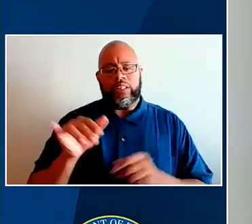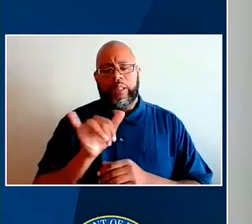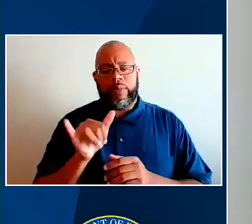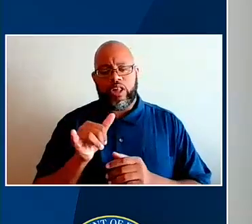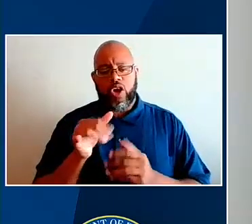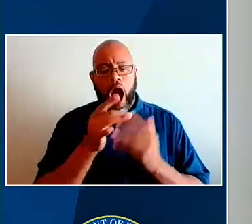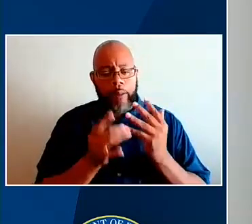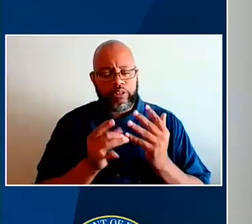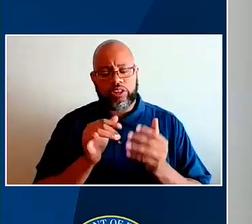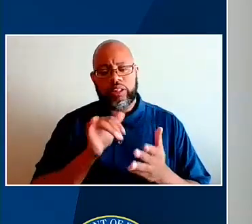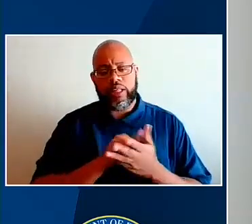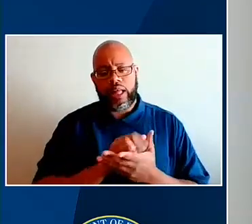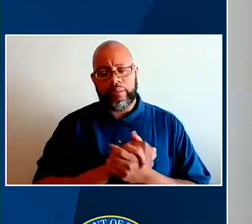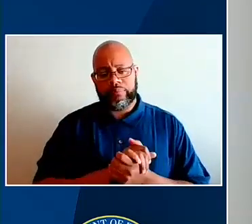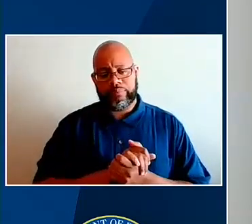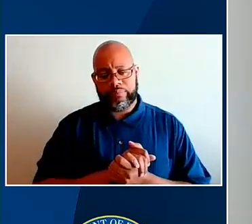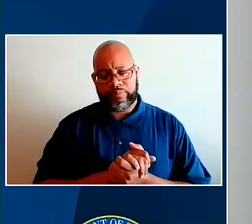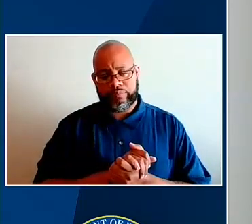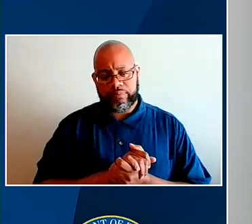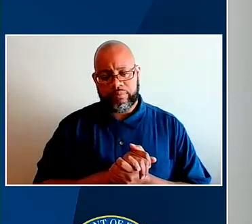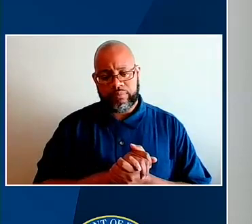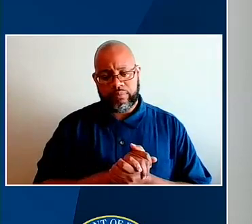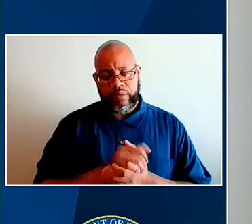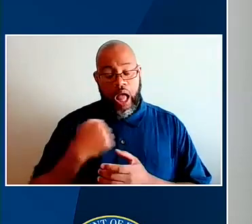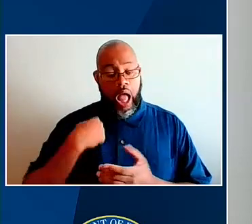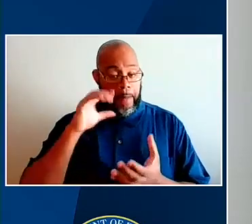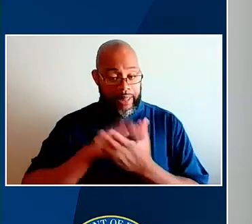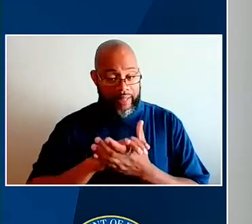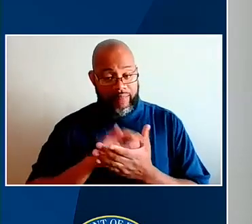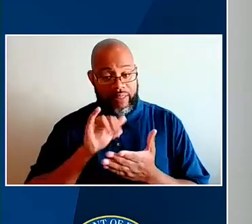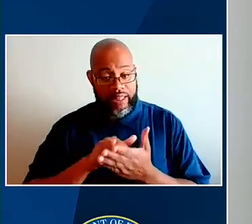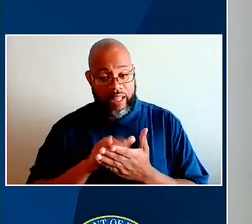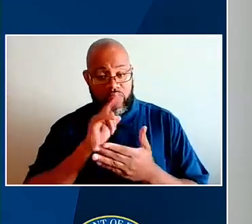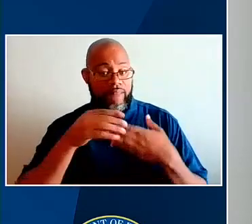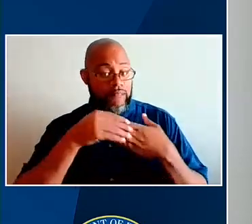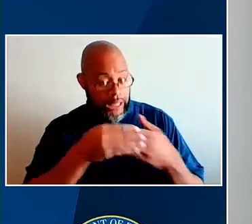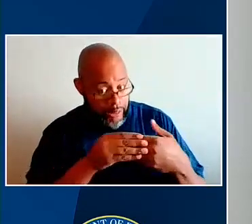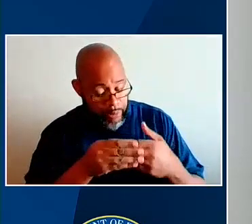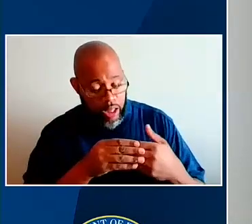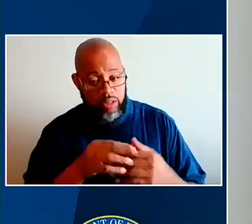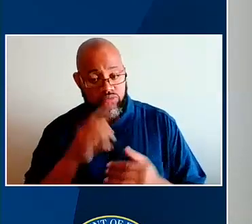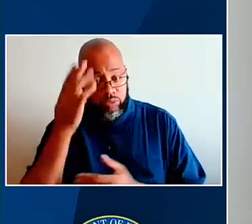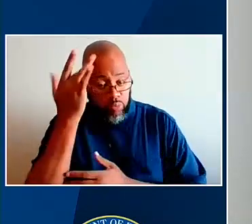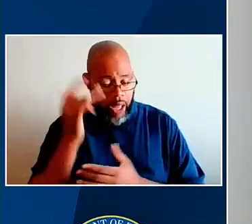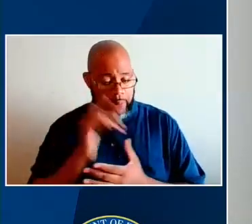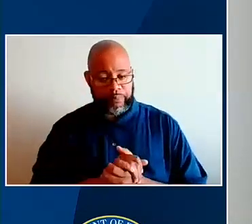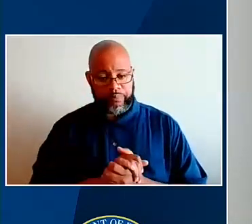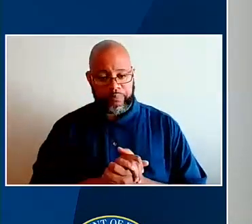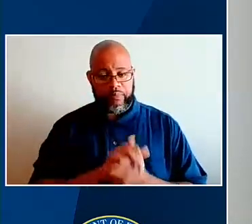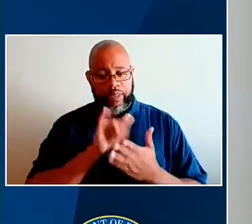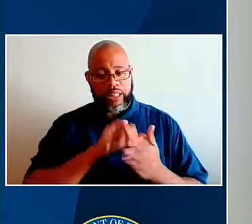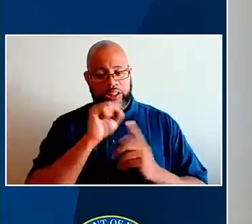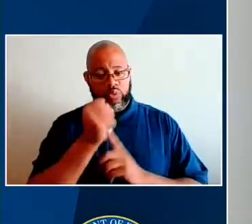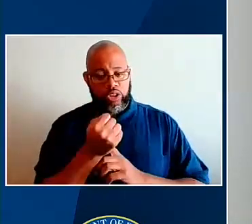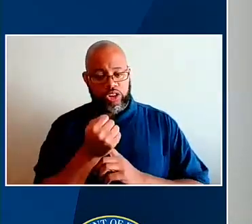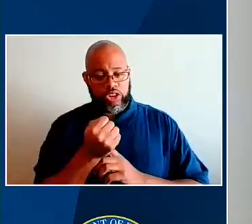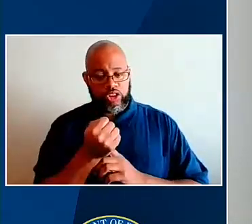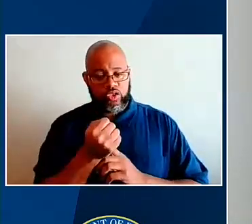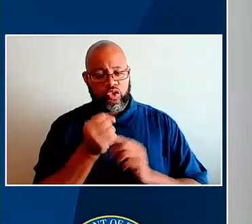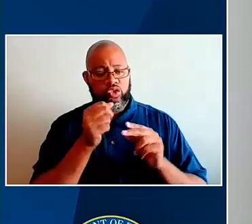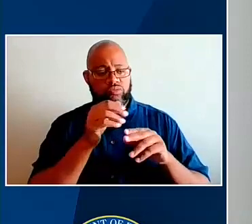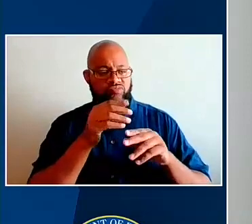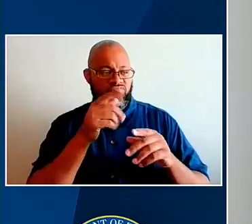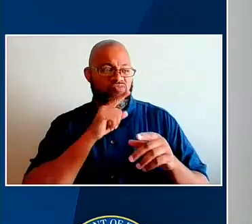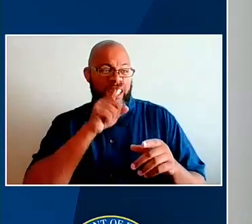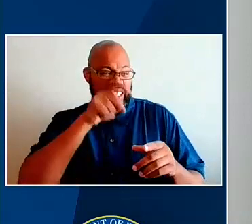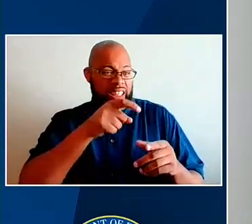options, which I believe are quite flexible because those situations call for flexibility. You